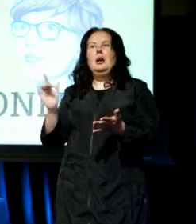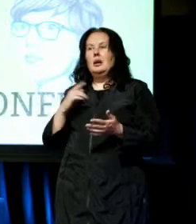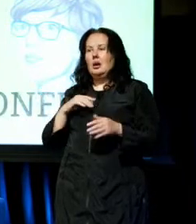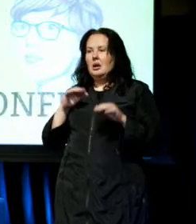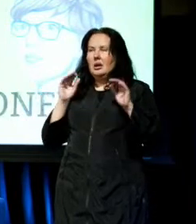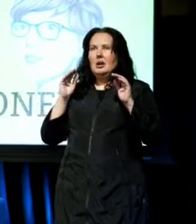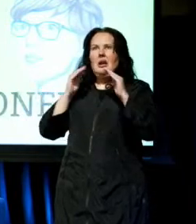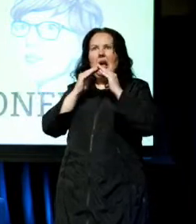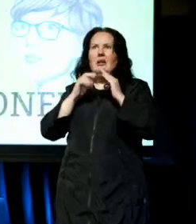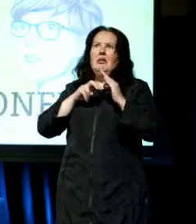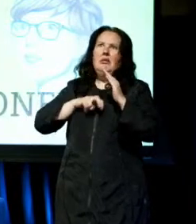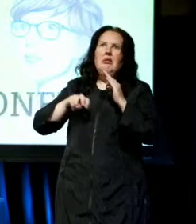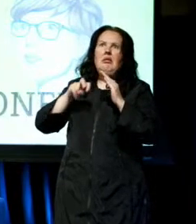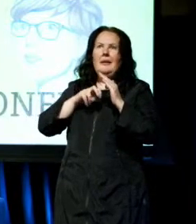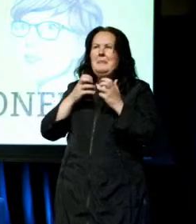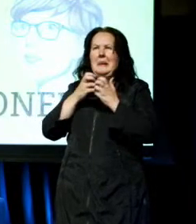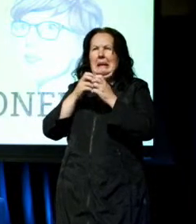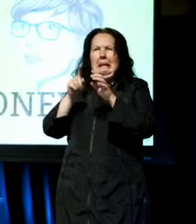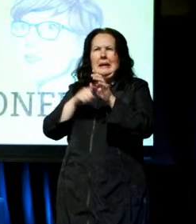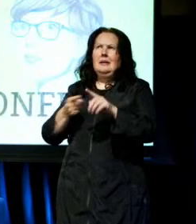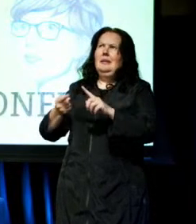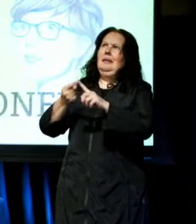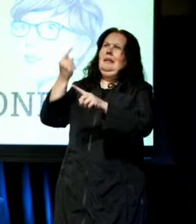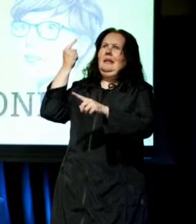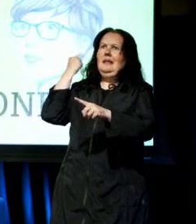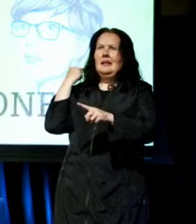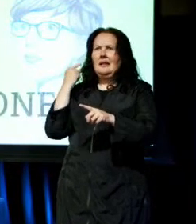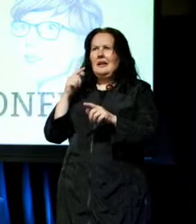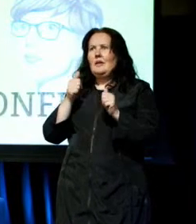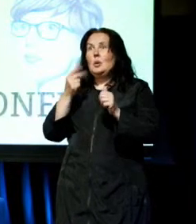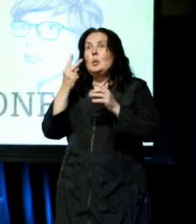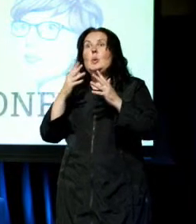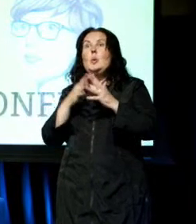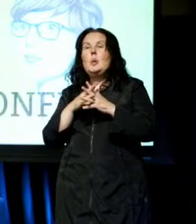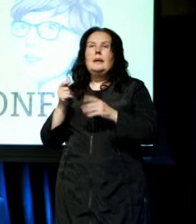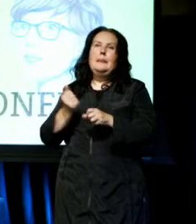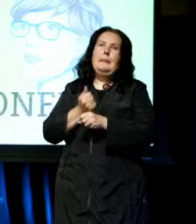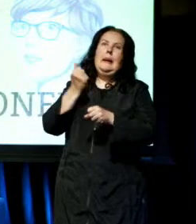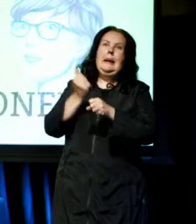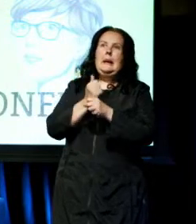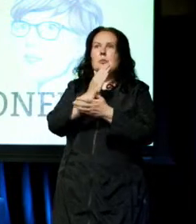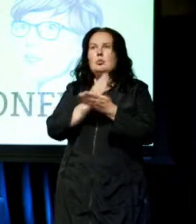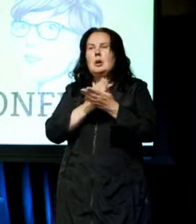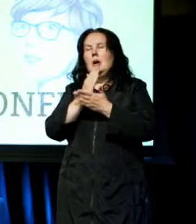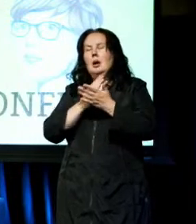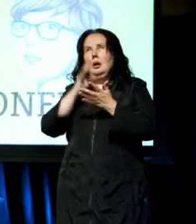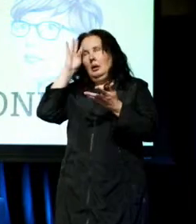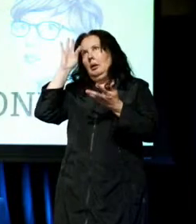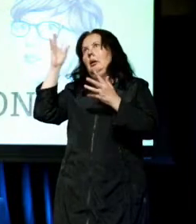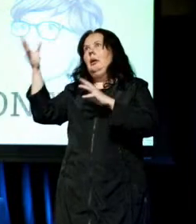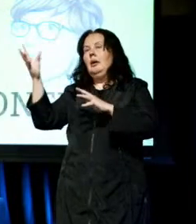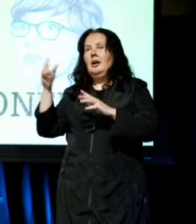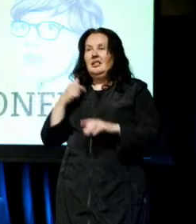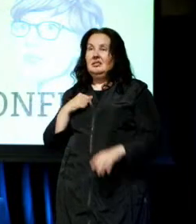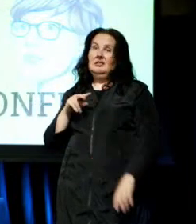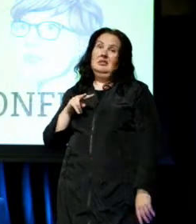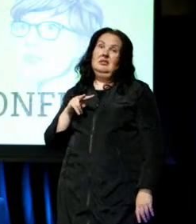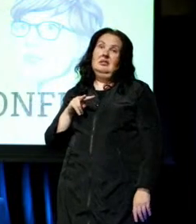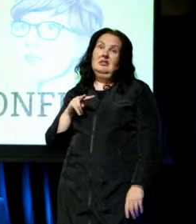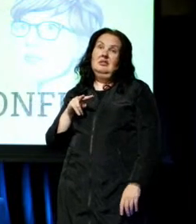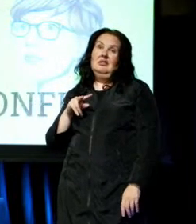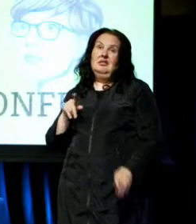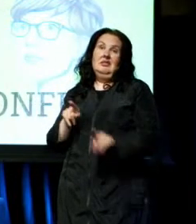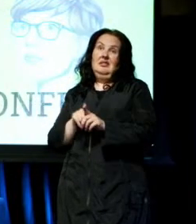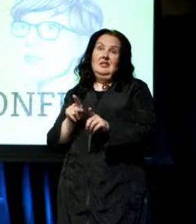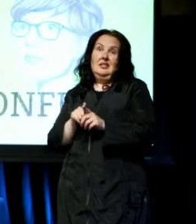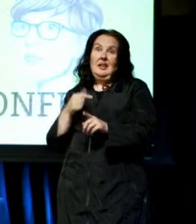years, you jerks. Yeah. Then they literally, after 2 weeks, they were all baking bread and losing their minds. And I was like... I was